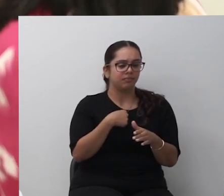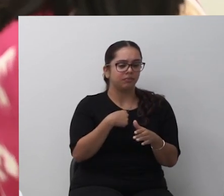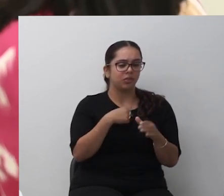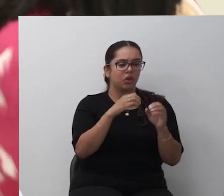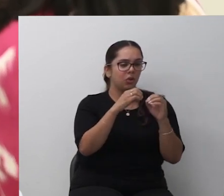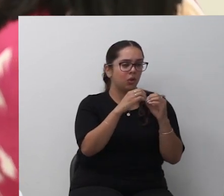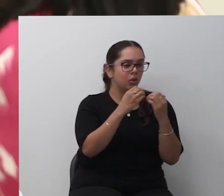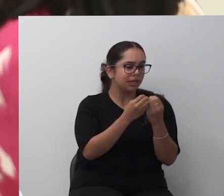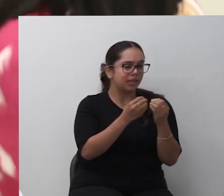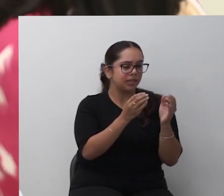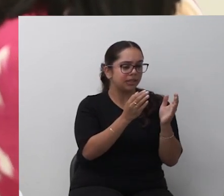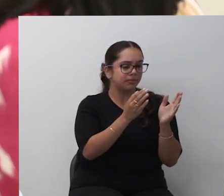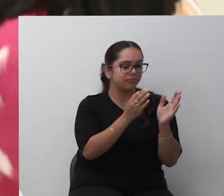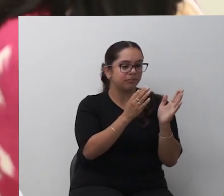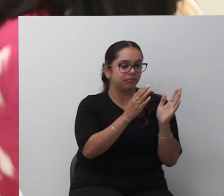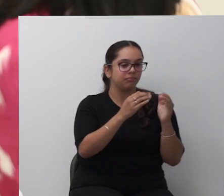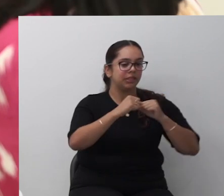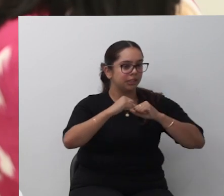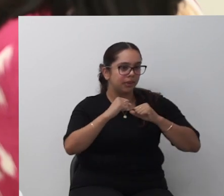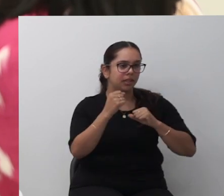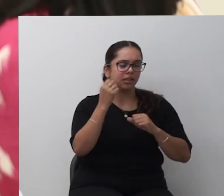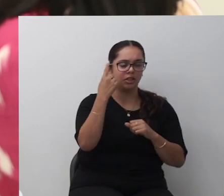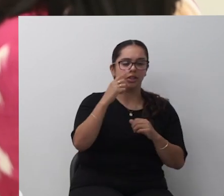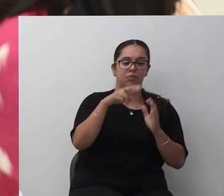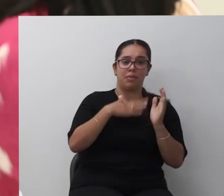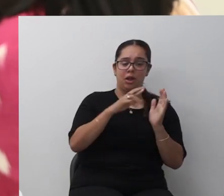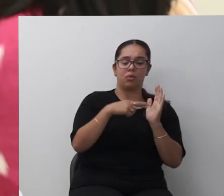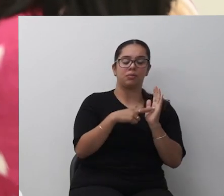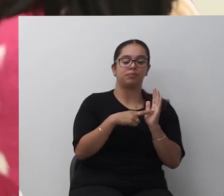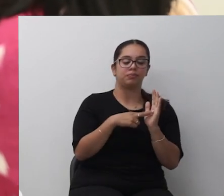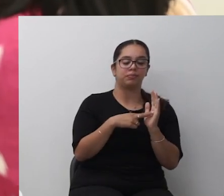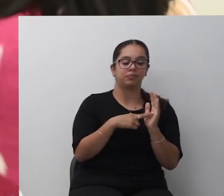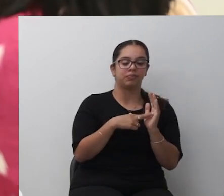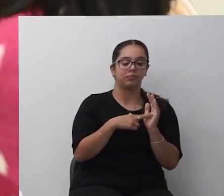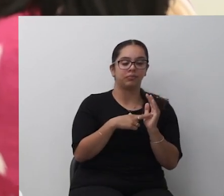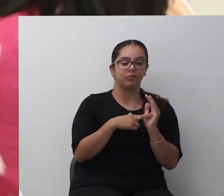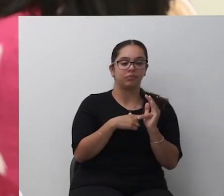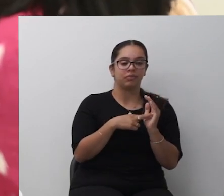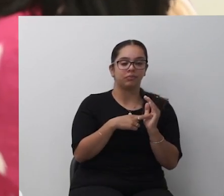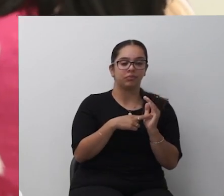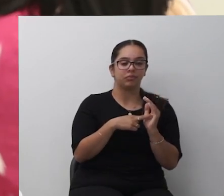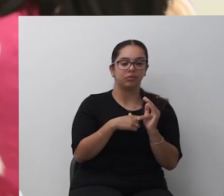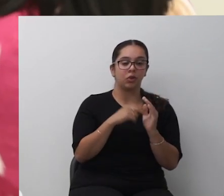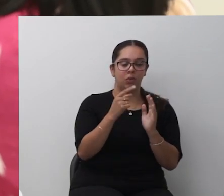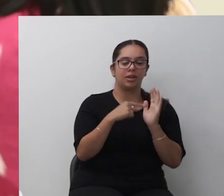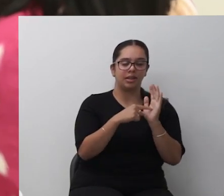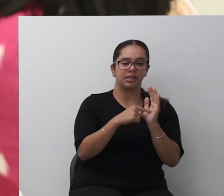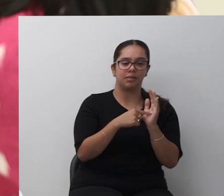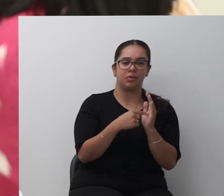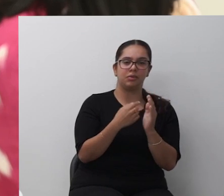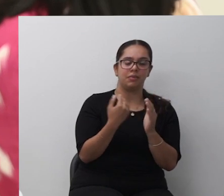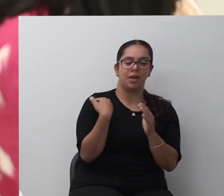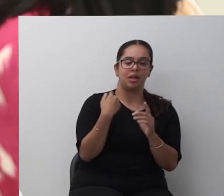of organizing space and advocacy space, know what role to play. And I think as a concrete example too, this past July